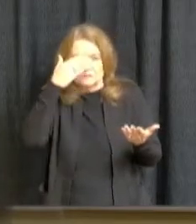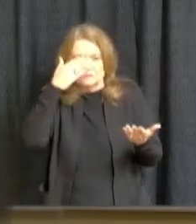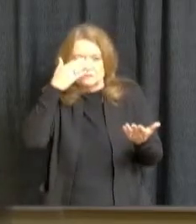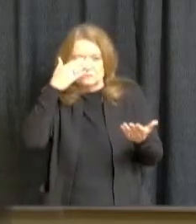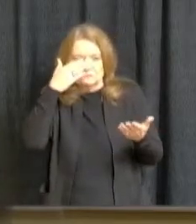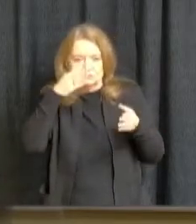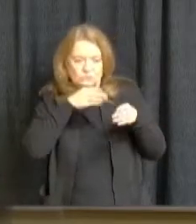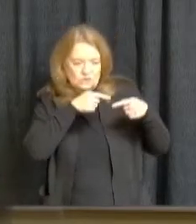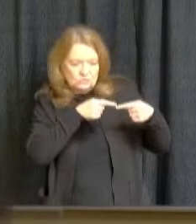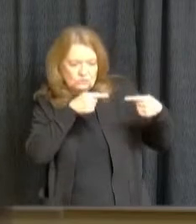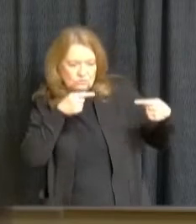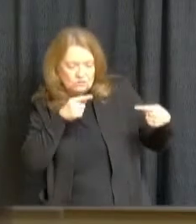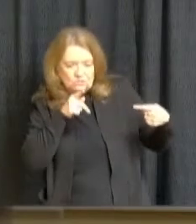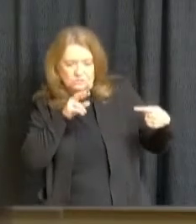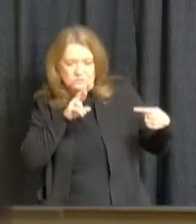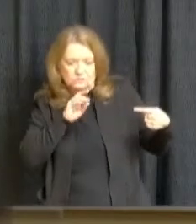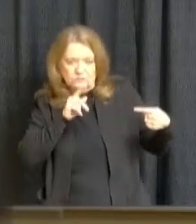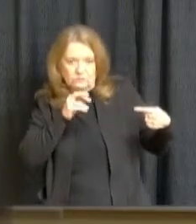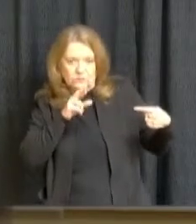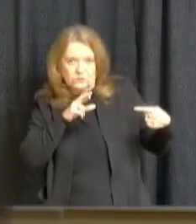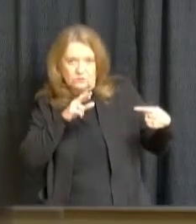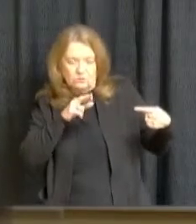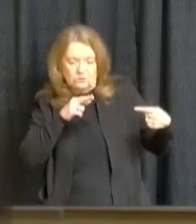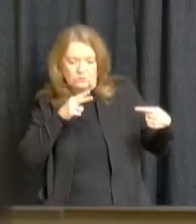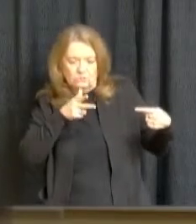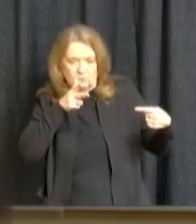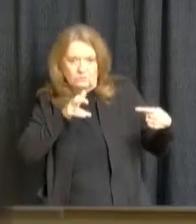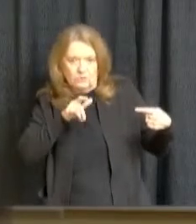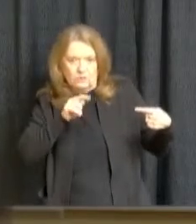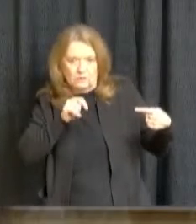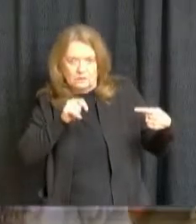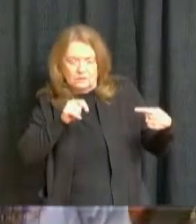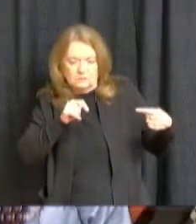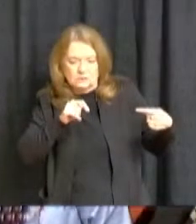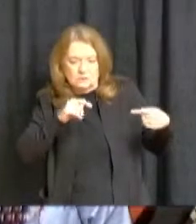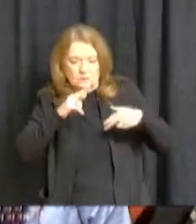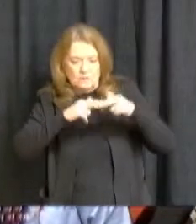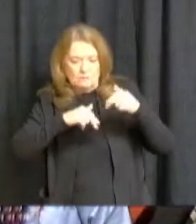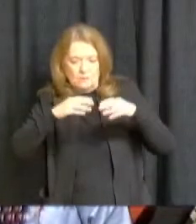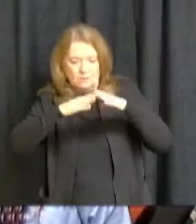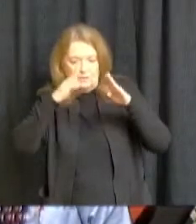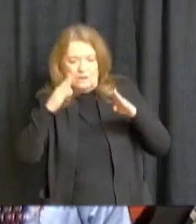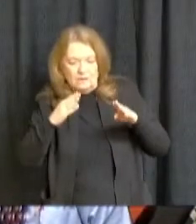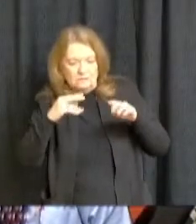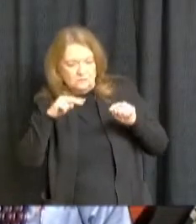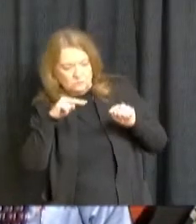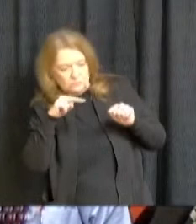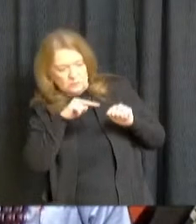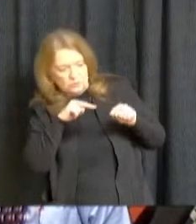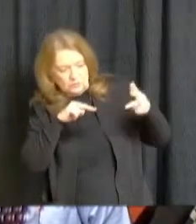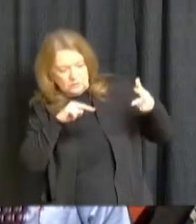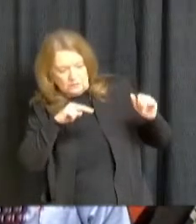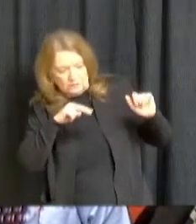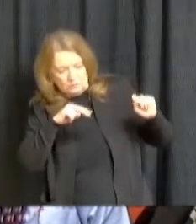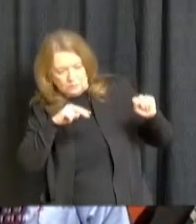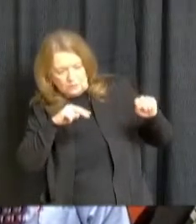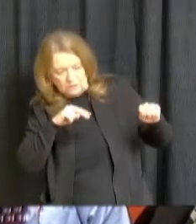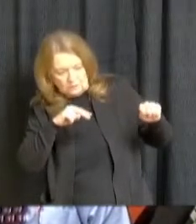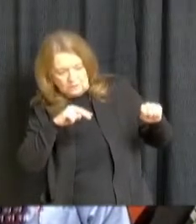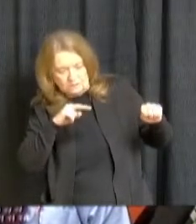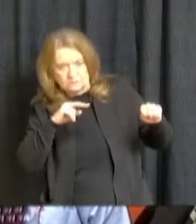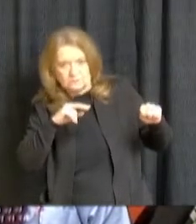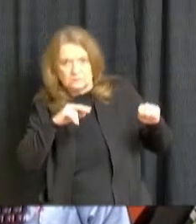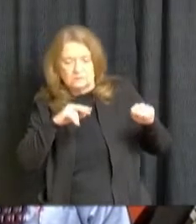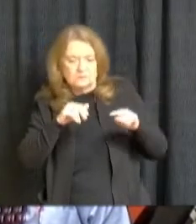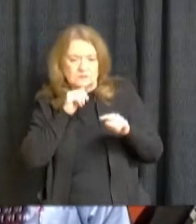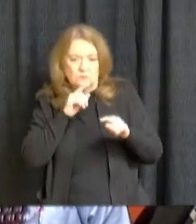parking lot. I'm not going to build a house looking right at Kroger parking lot, although it would be easy access for that residence. It's